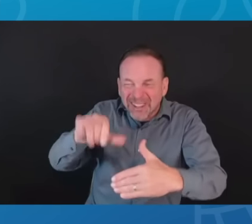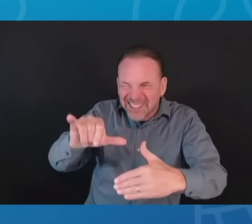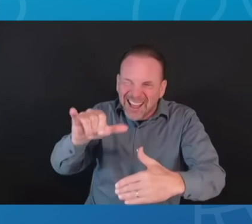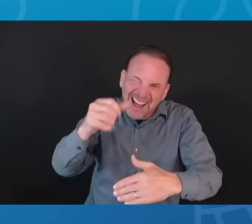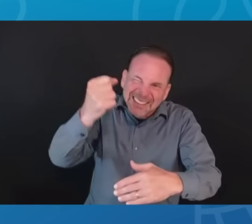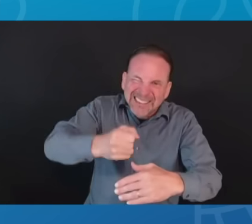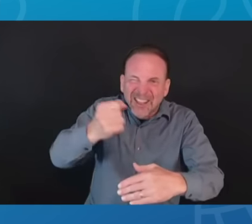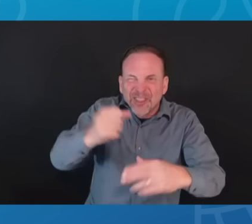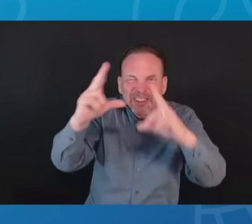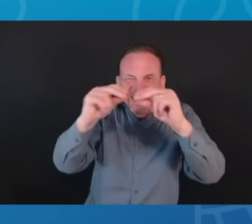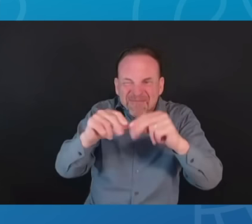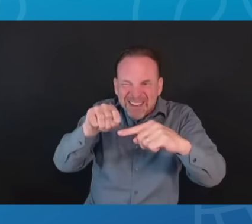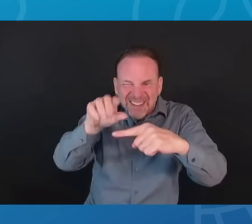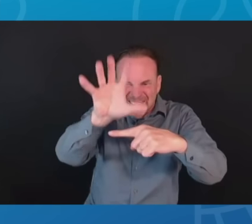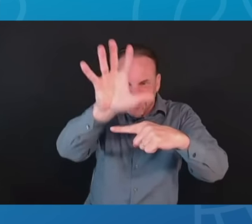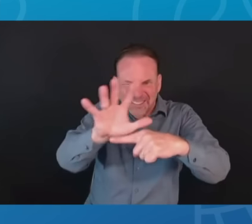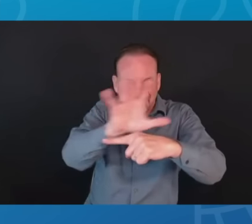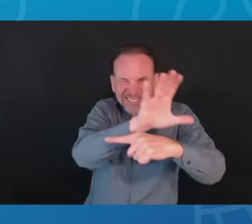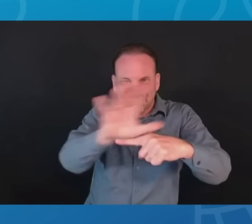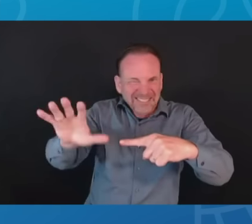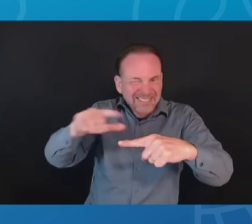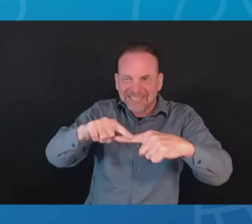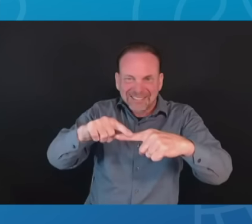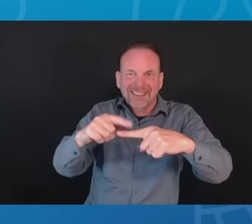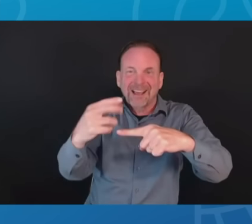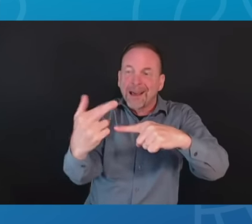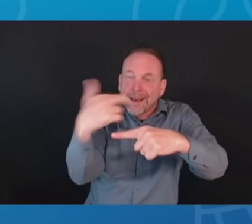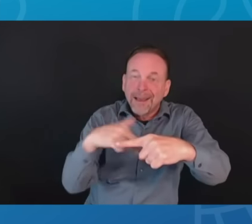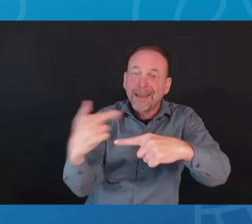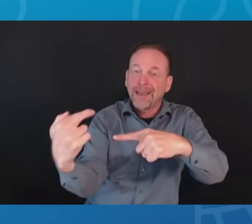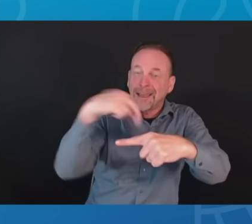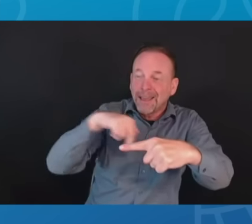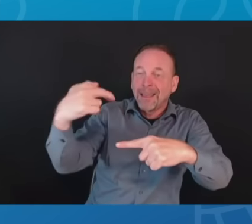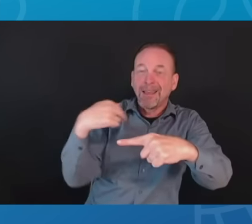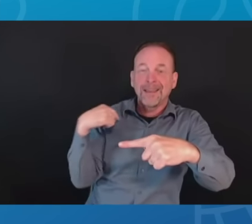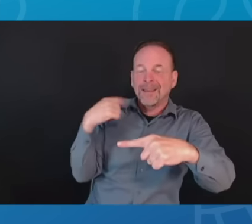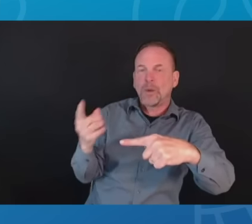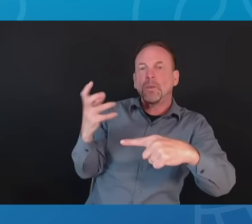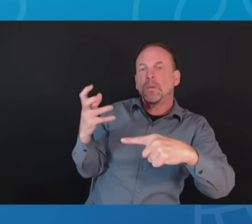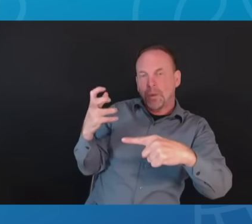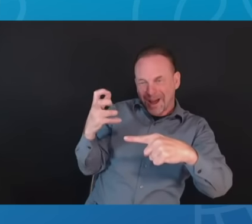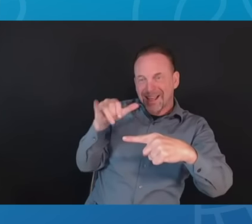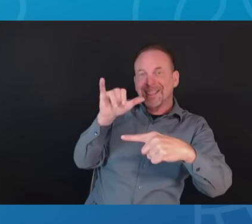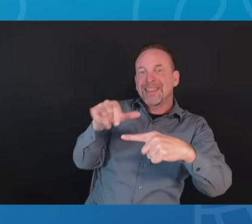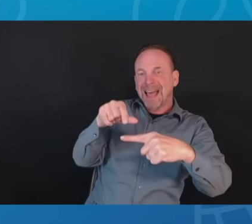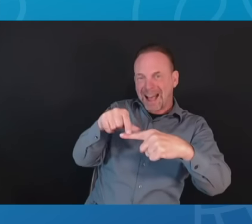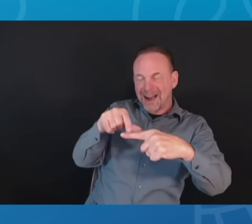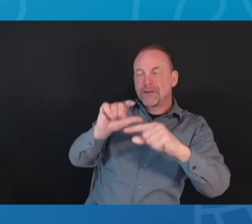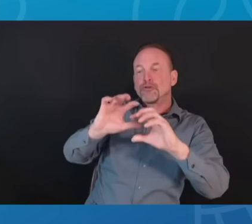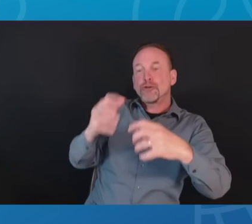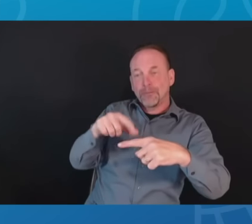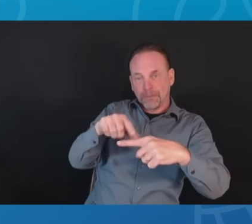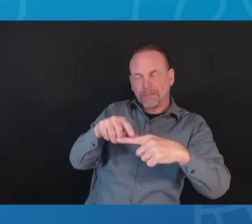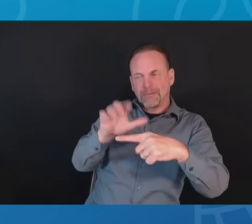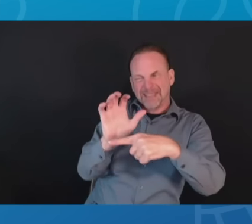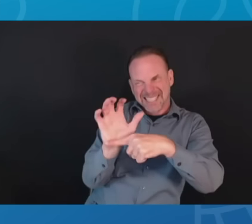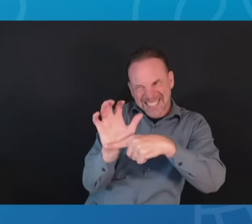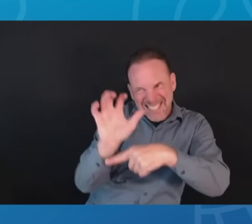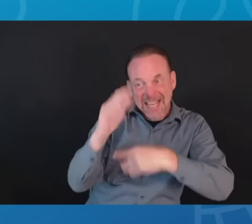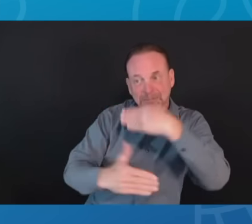attacks against Israel. That's what they were put in there to do. Right. And that's the role that we want to see them play. What's happening right now is Israel is